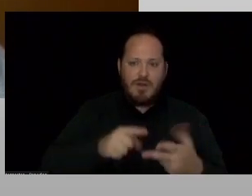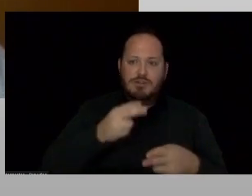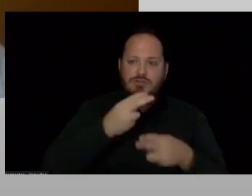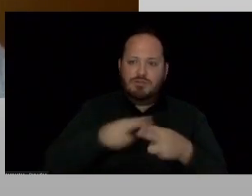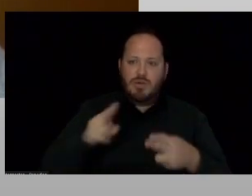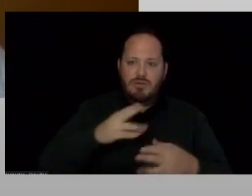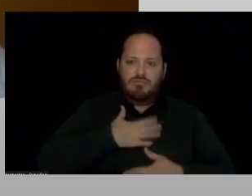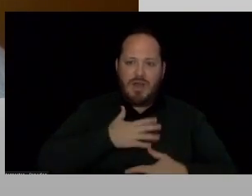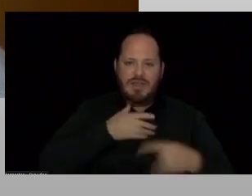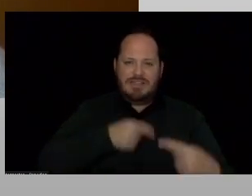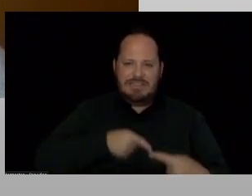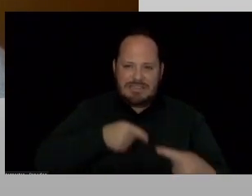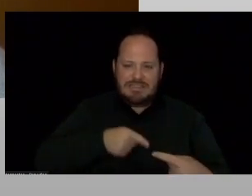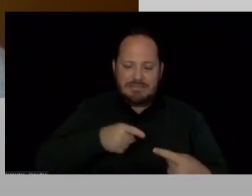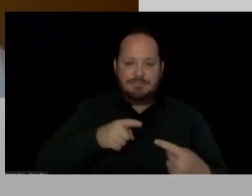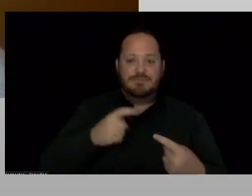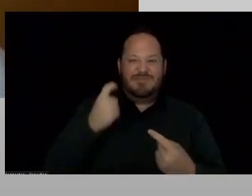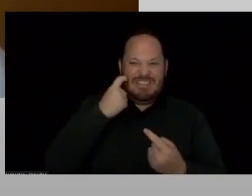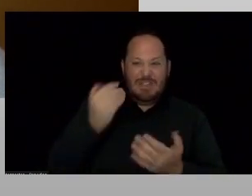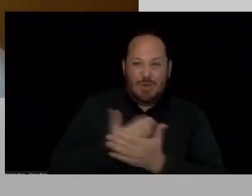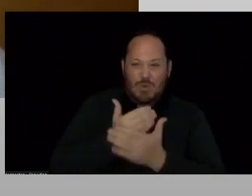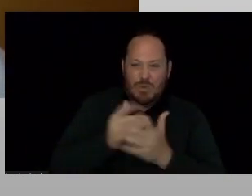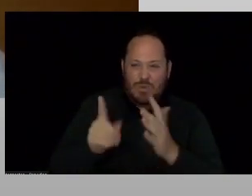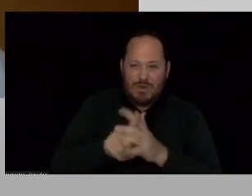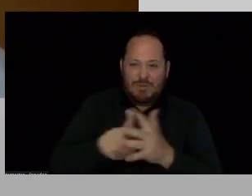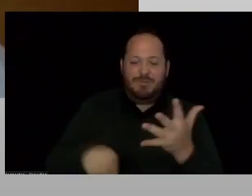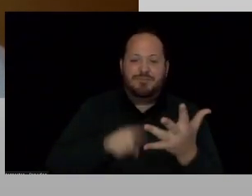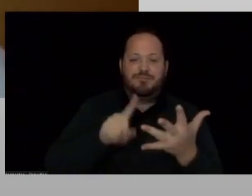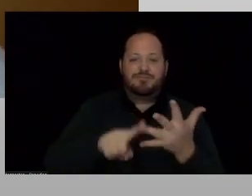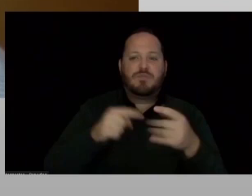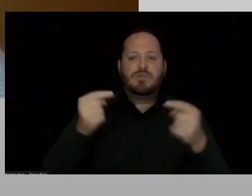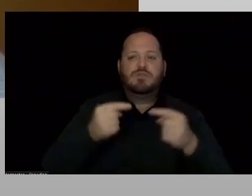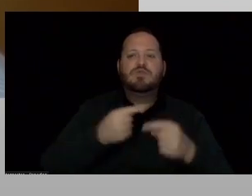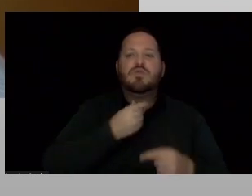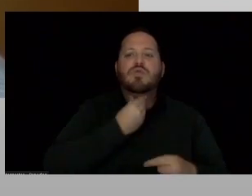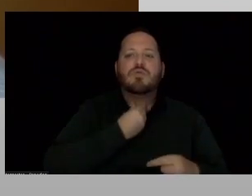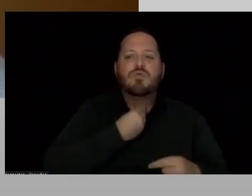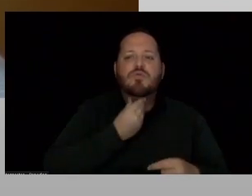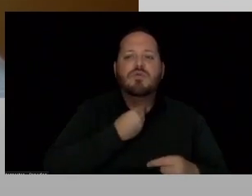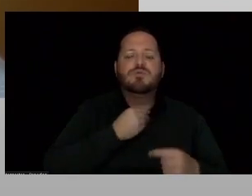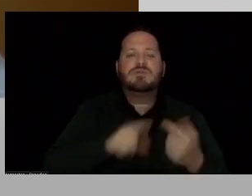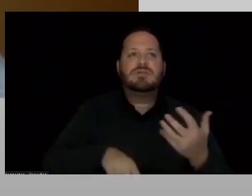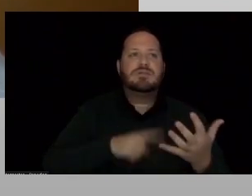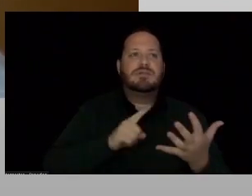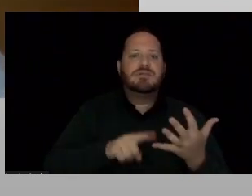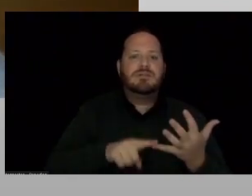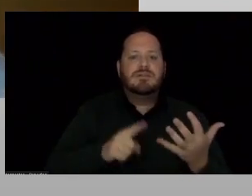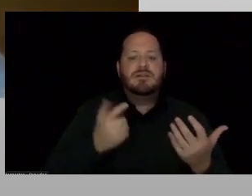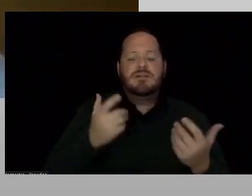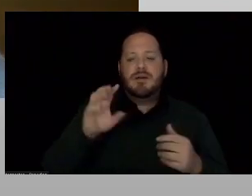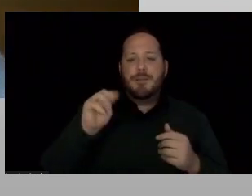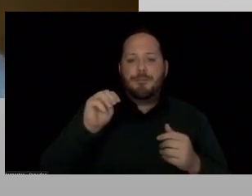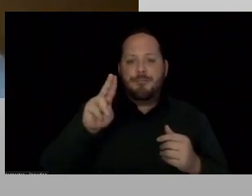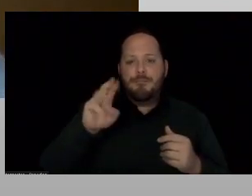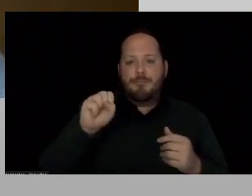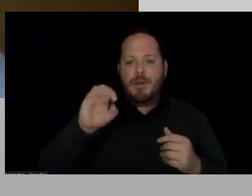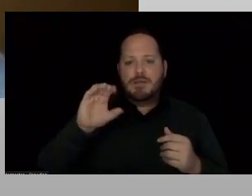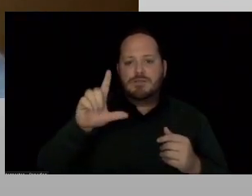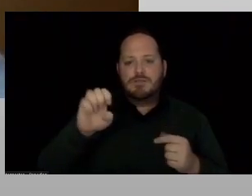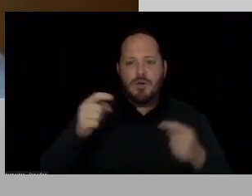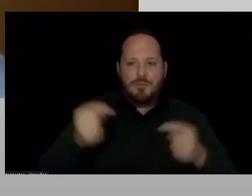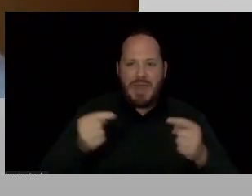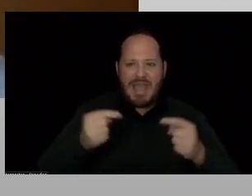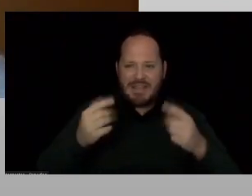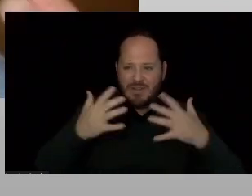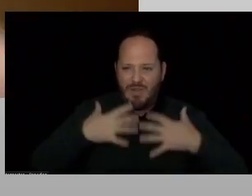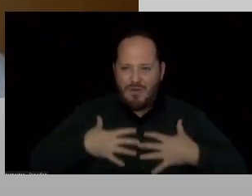throat, having an acute, which means sudden onset of muscle aches or pains and all over your body, just feeling crummy. I think you all know, we